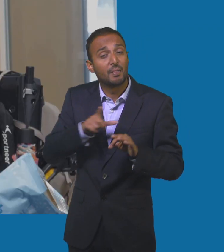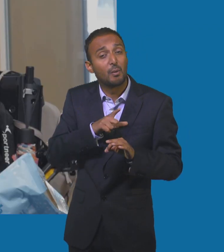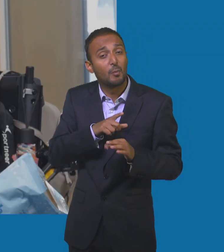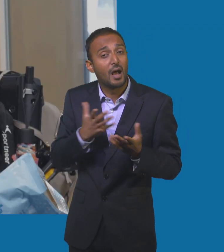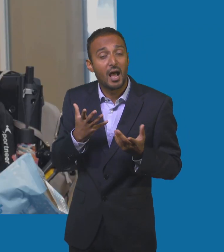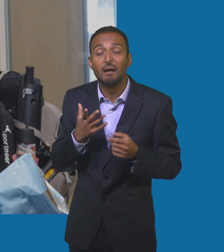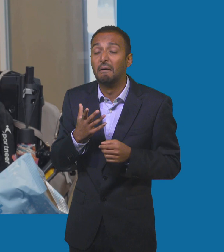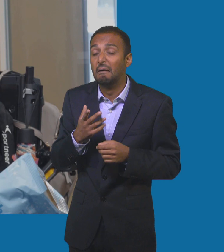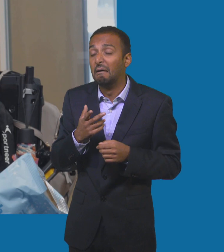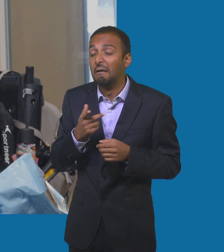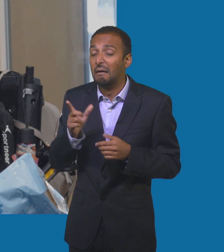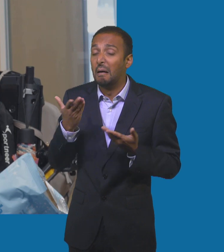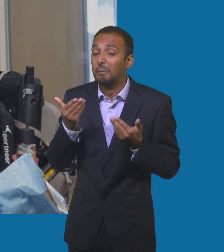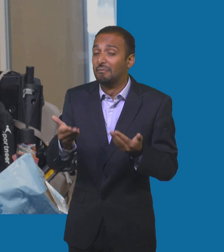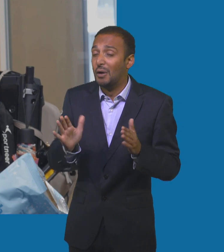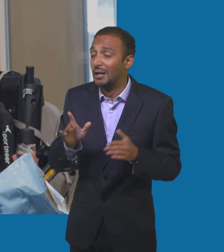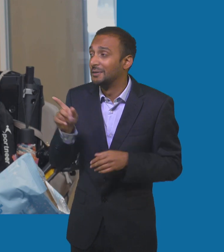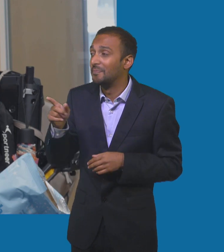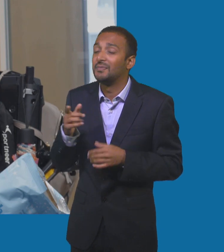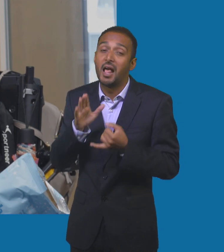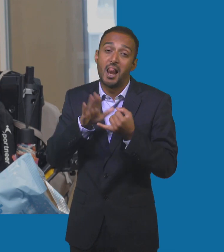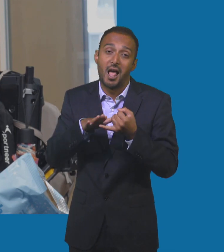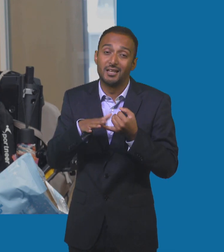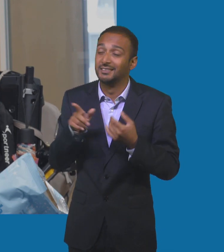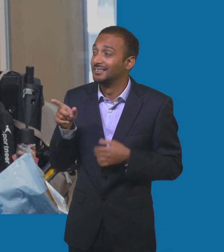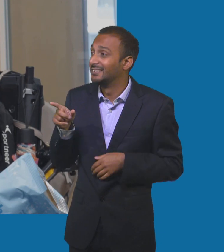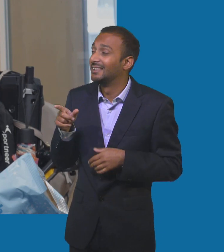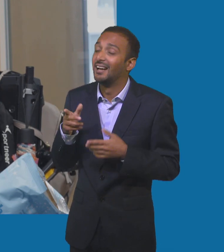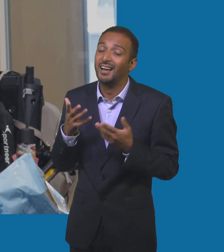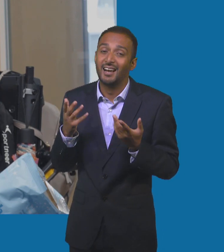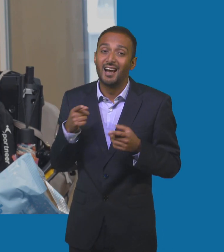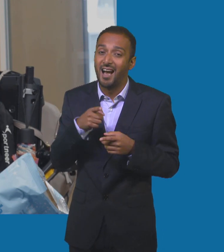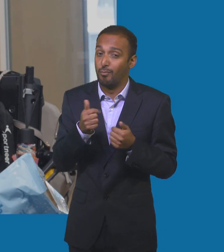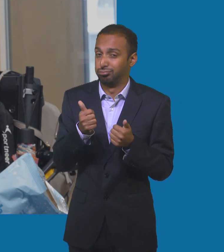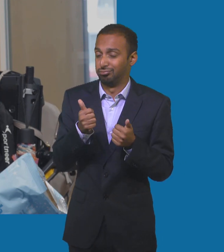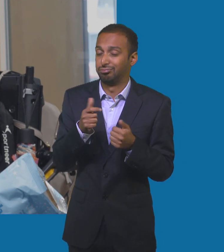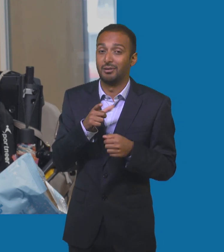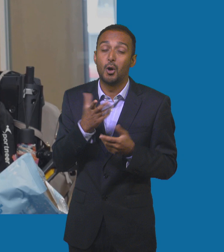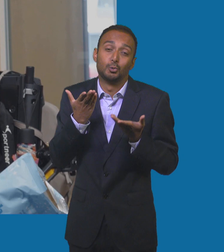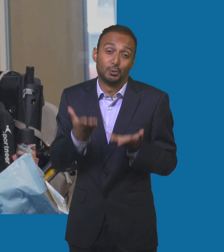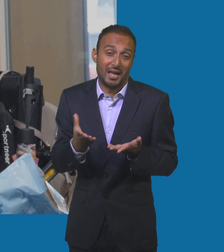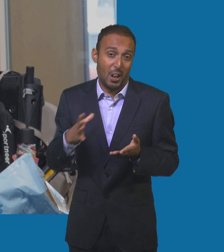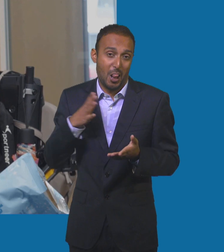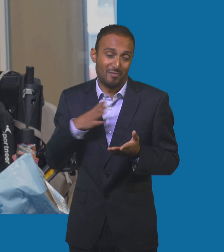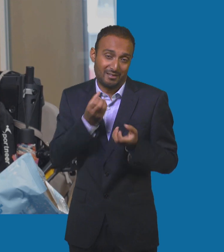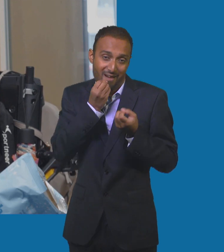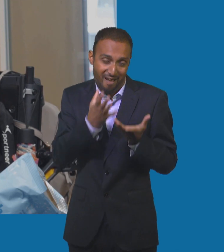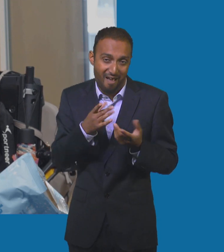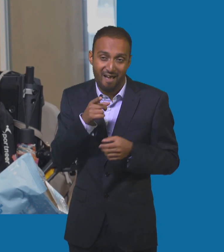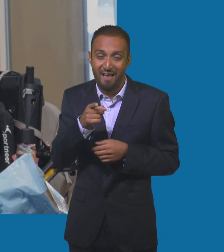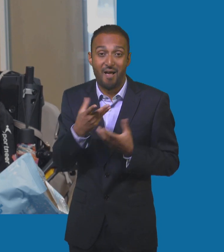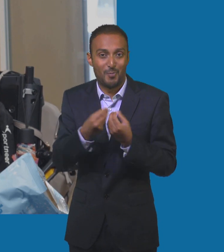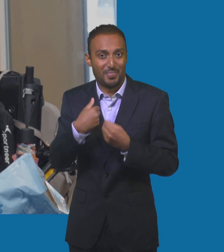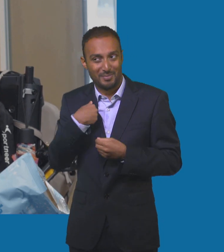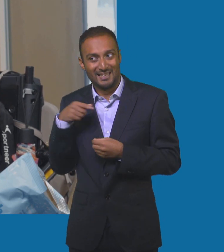Catherine, lastly, you are absolutely in for a treat, because if today wasn't already a treat enough, getting to sit with me